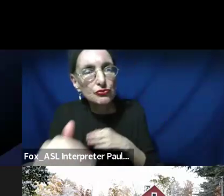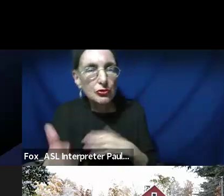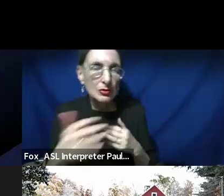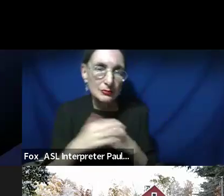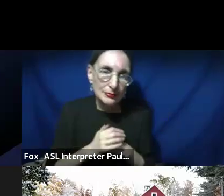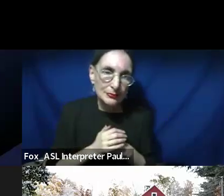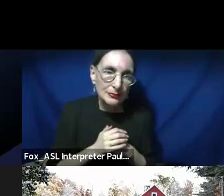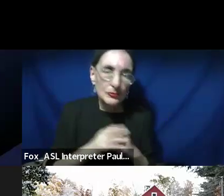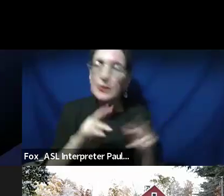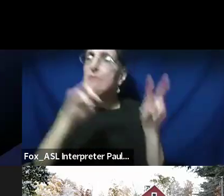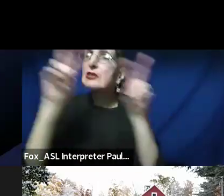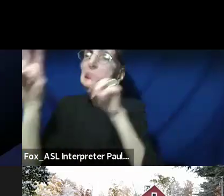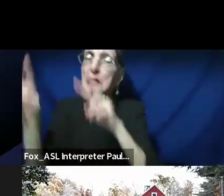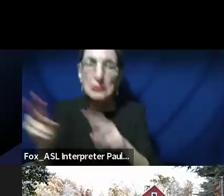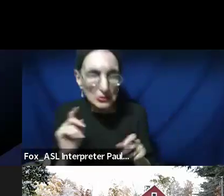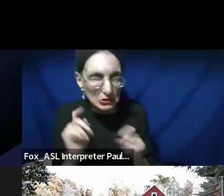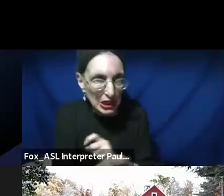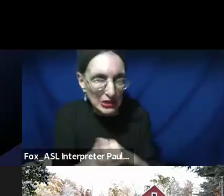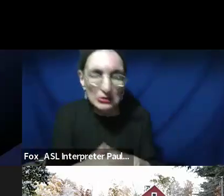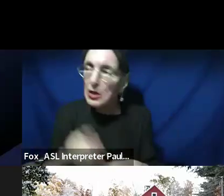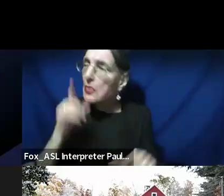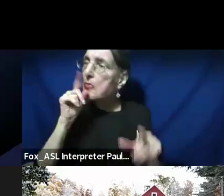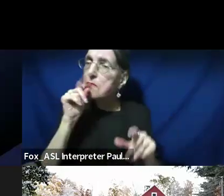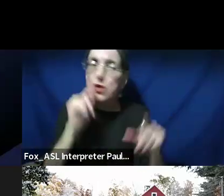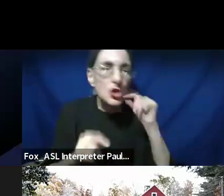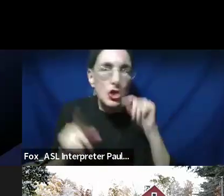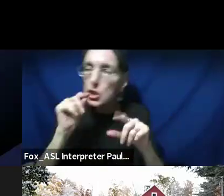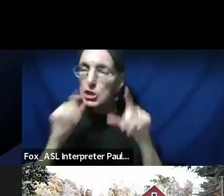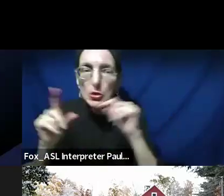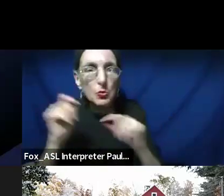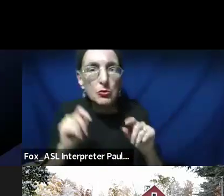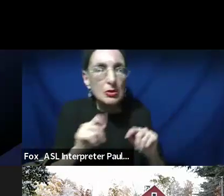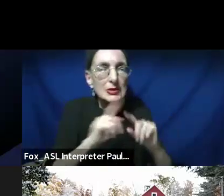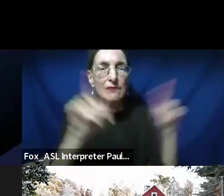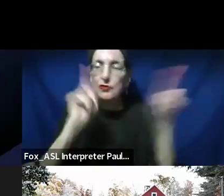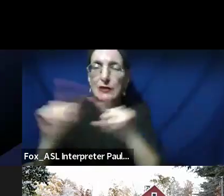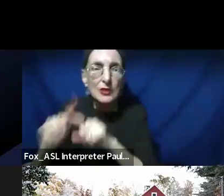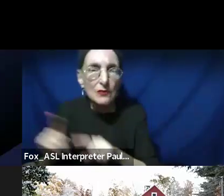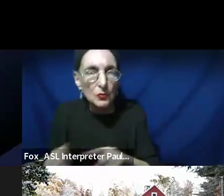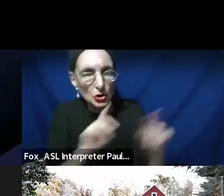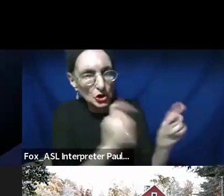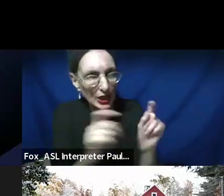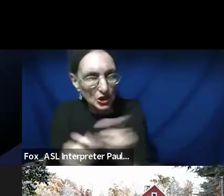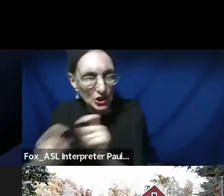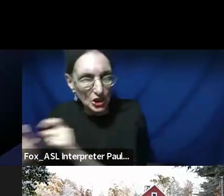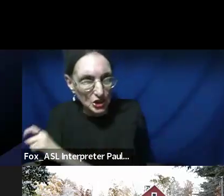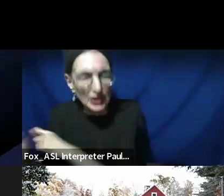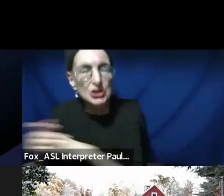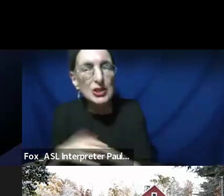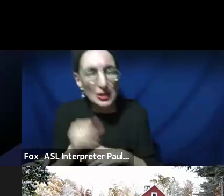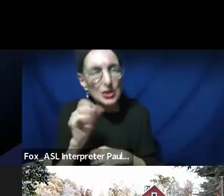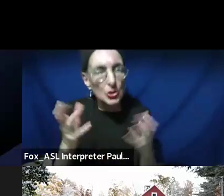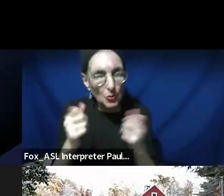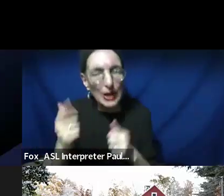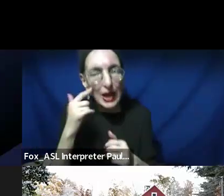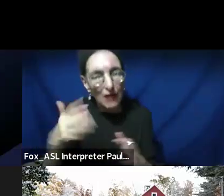birds or other nature plants are around will change. So you want to have these beacons in, scattered throughout the trail,